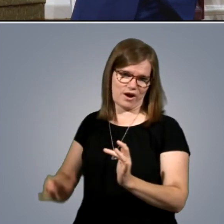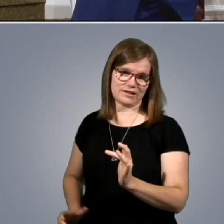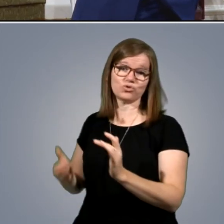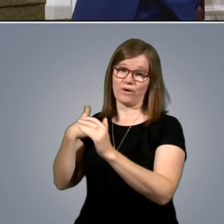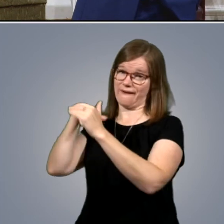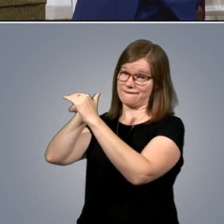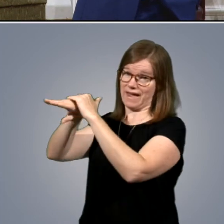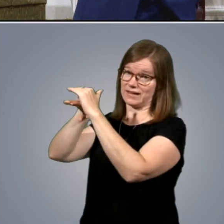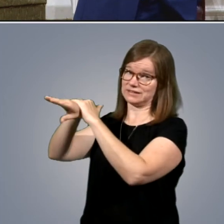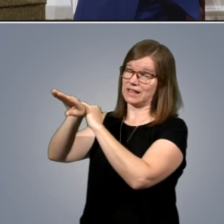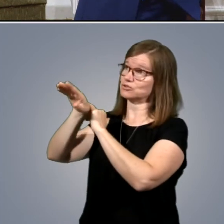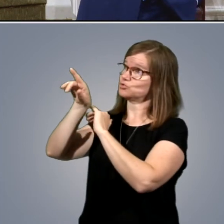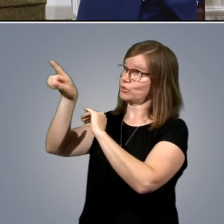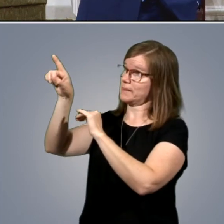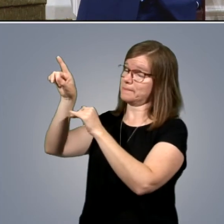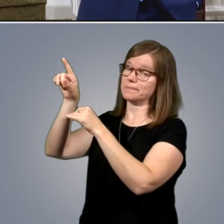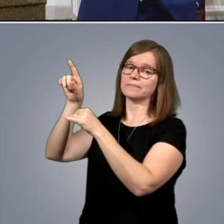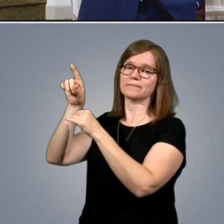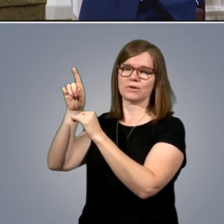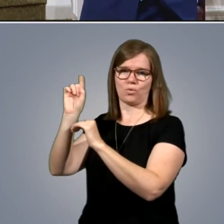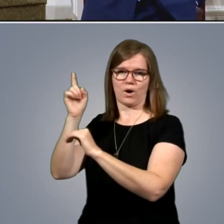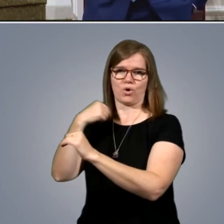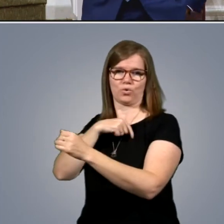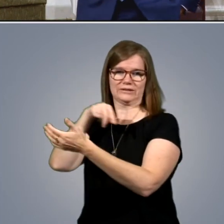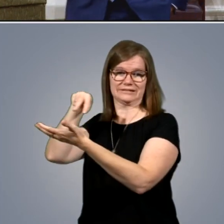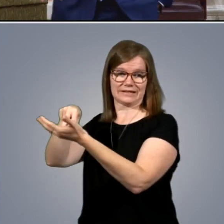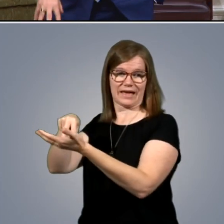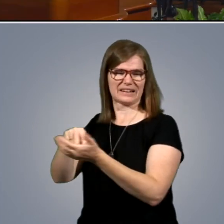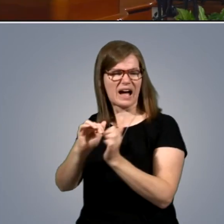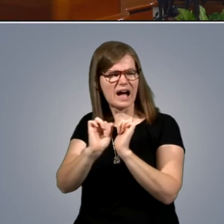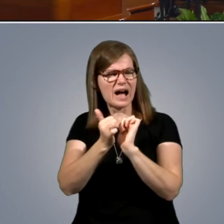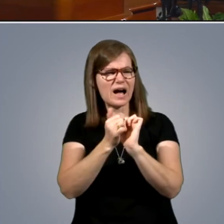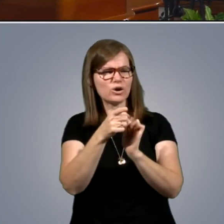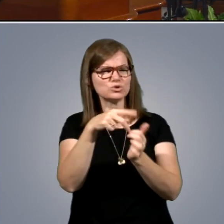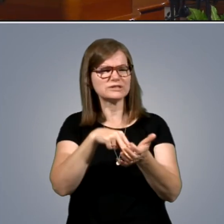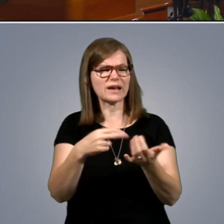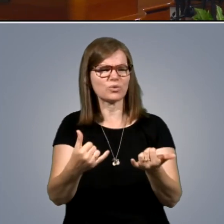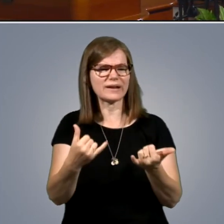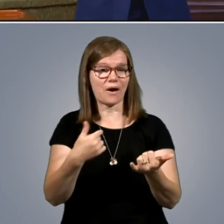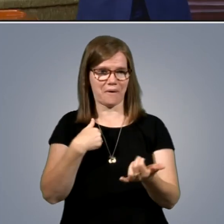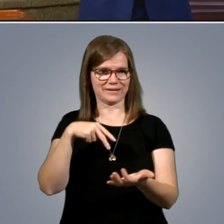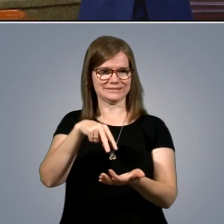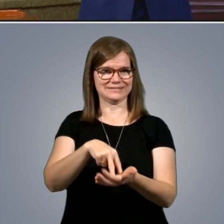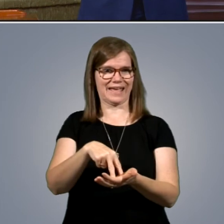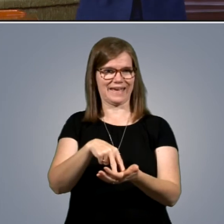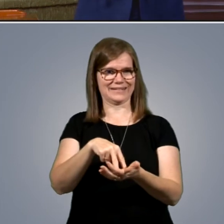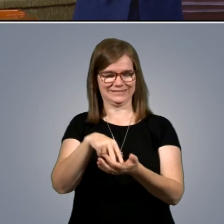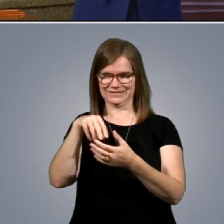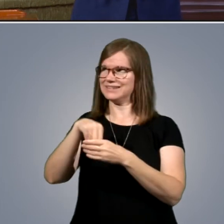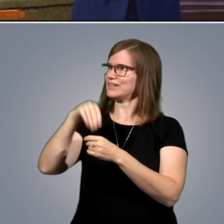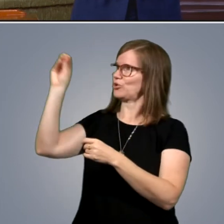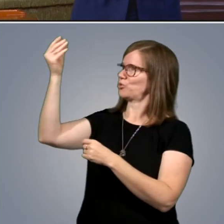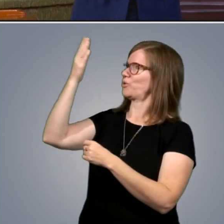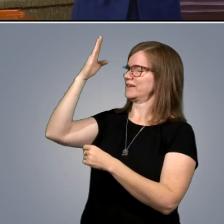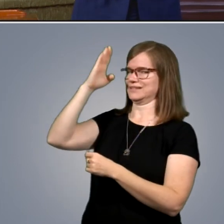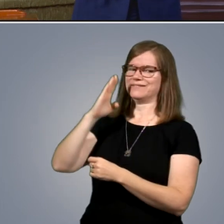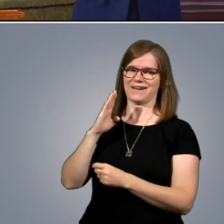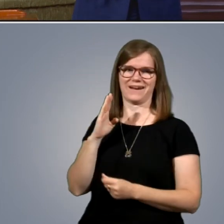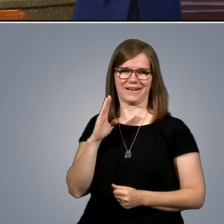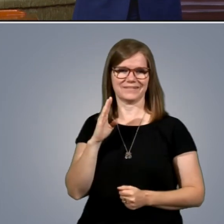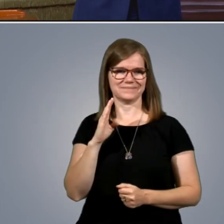into his grace wherein we stand. You say, Pastor, how do you stand right now? I stand in the grace of God.